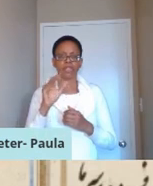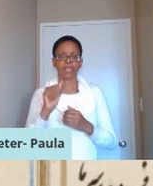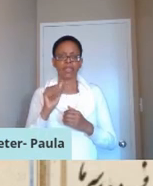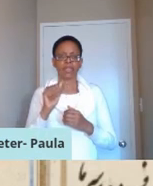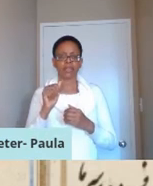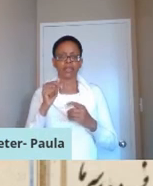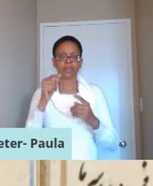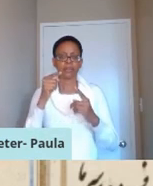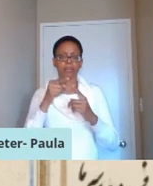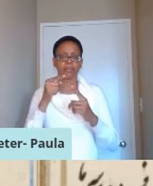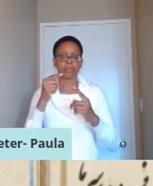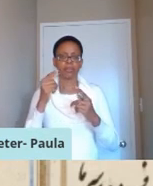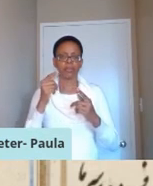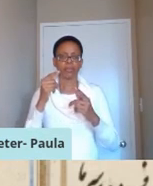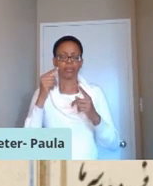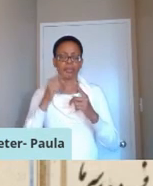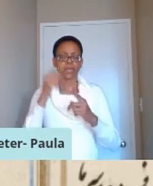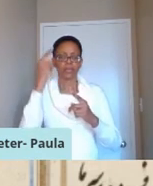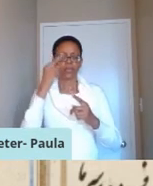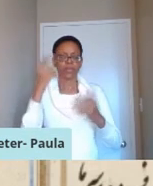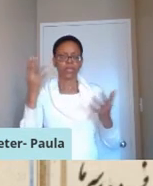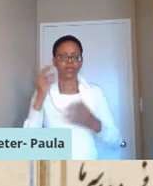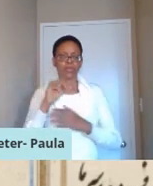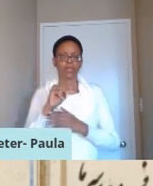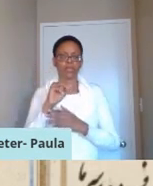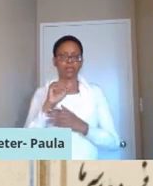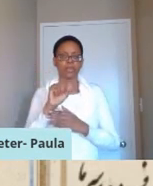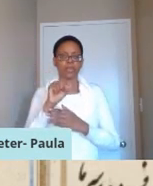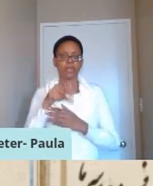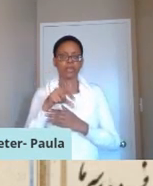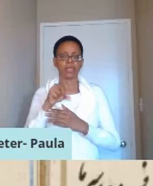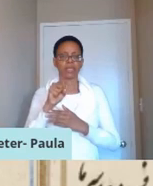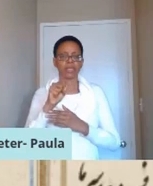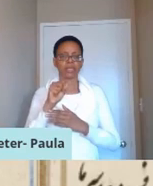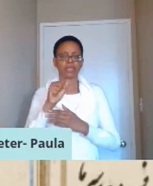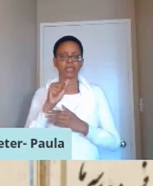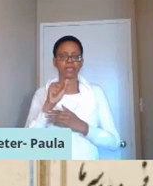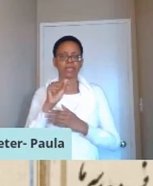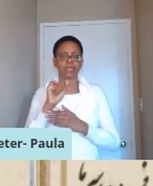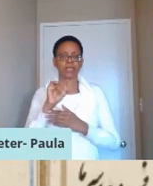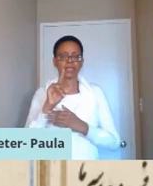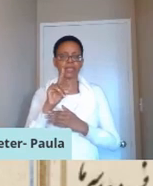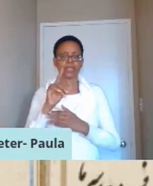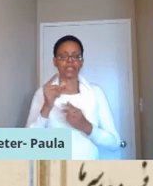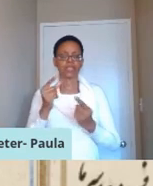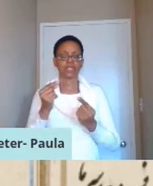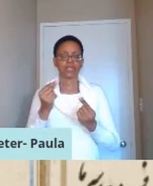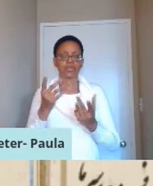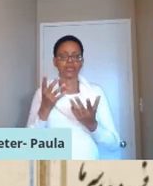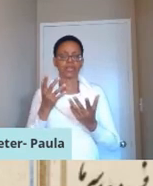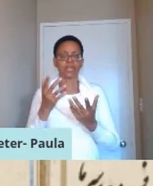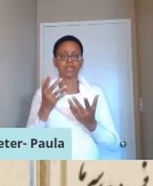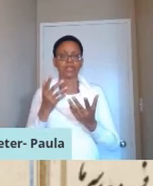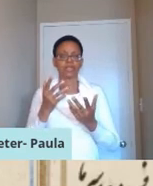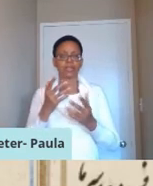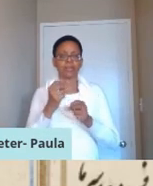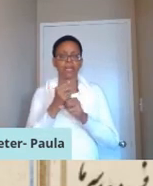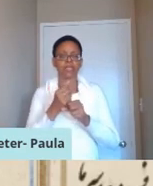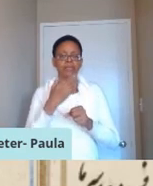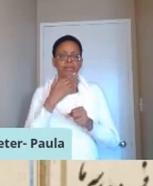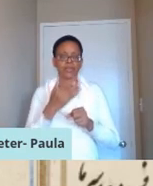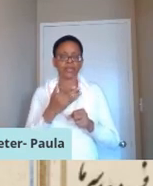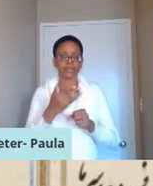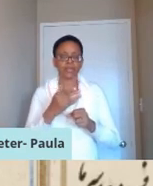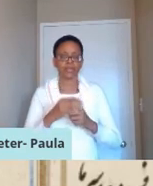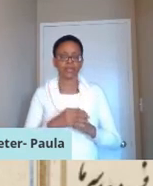maslaha means the fulfillment of some good. And mafsada, the avoidance of some mischief. In